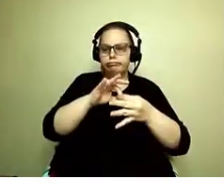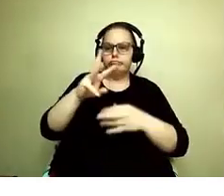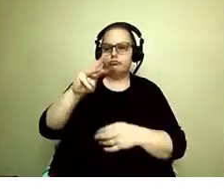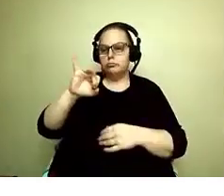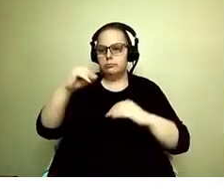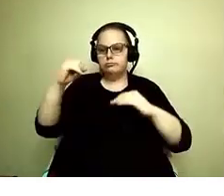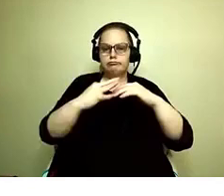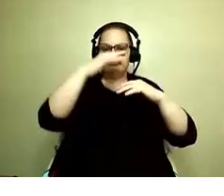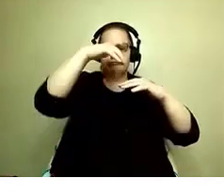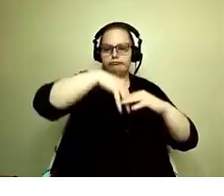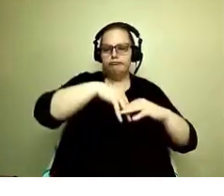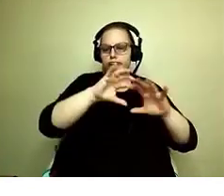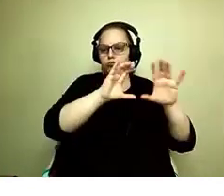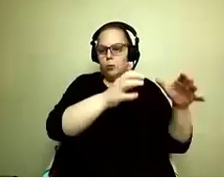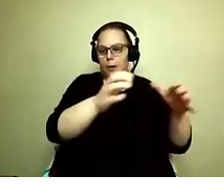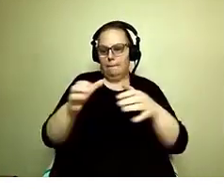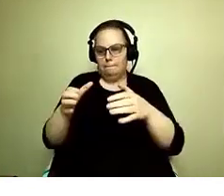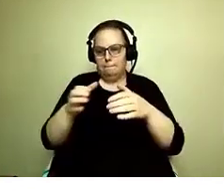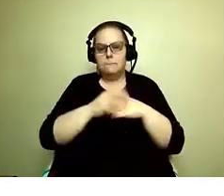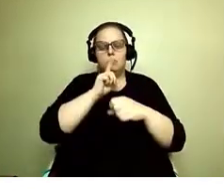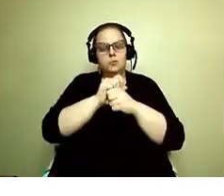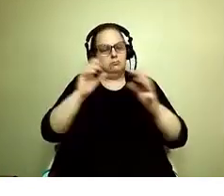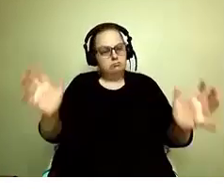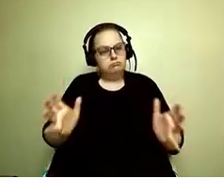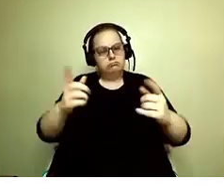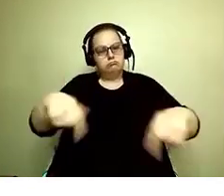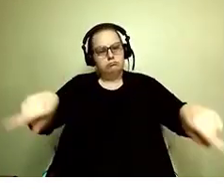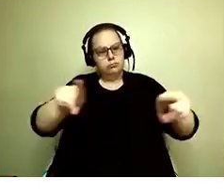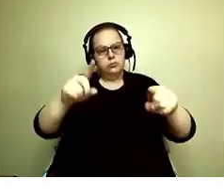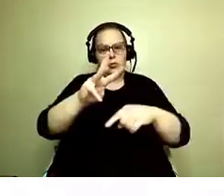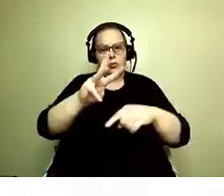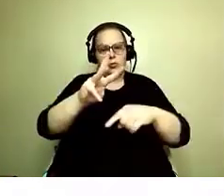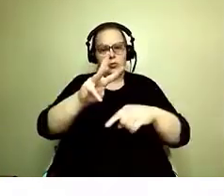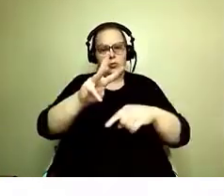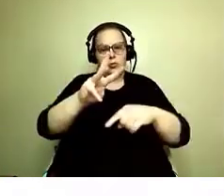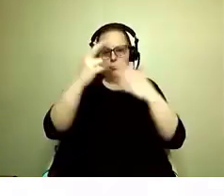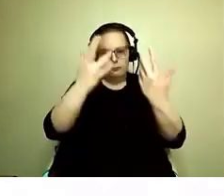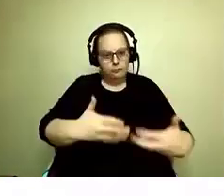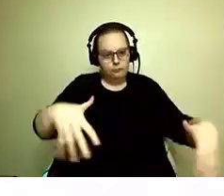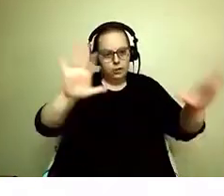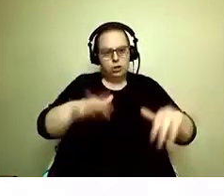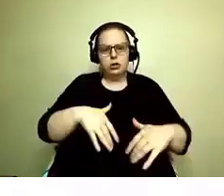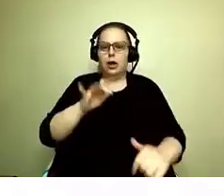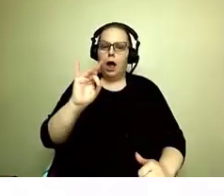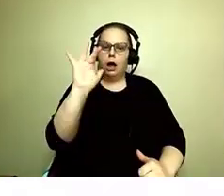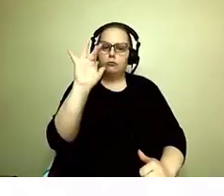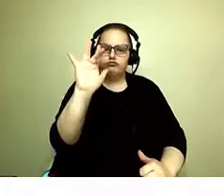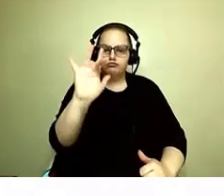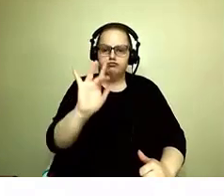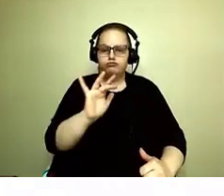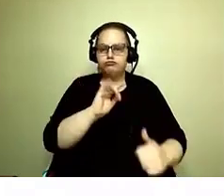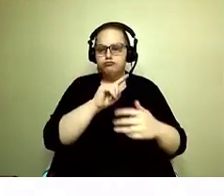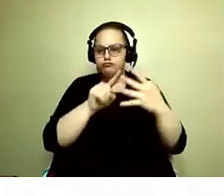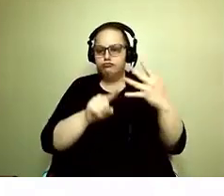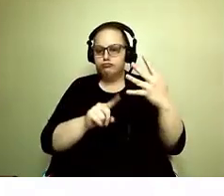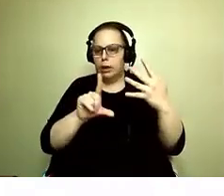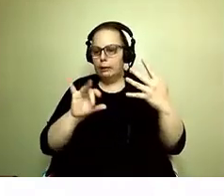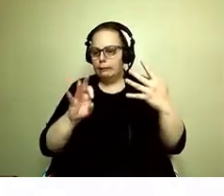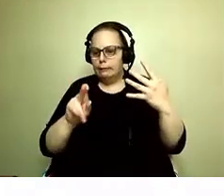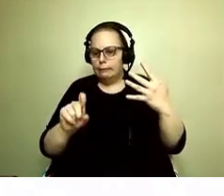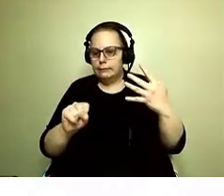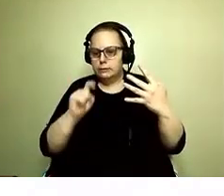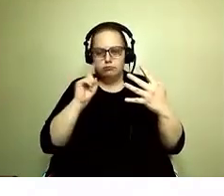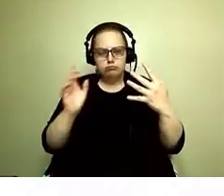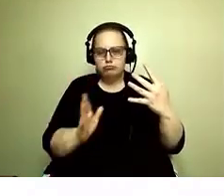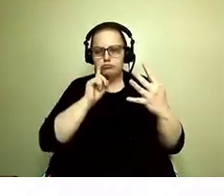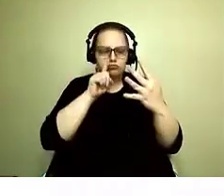would really encourage you to, after the webinar, check out this slide, click on some of the links. There's information